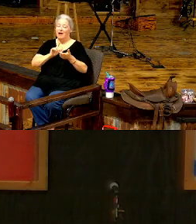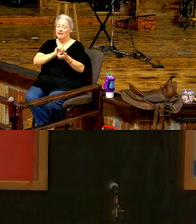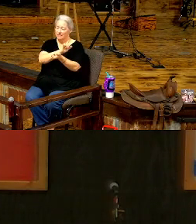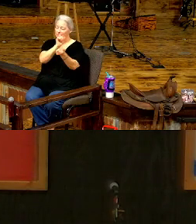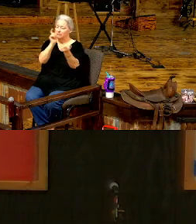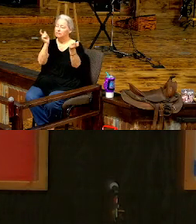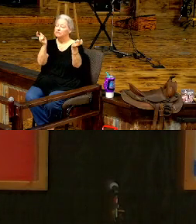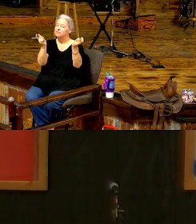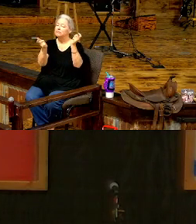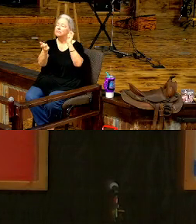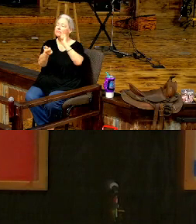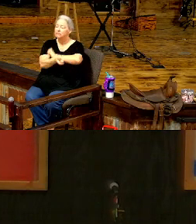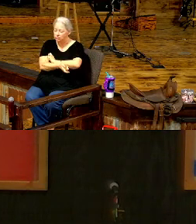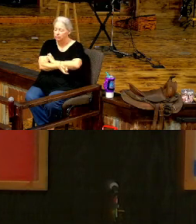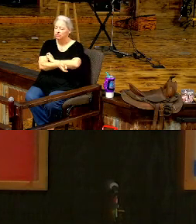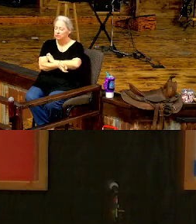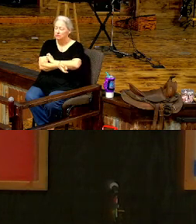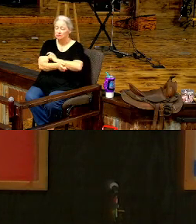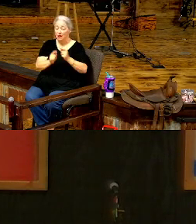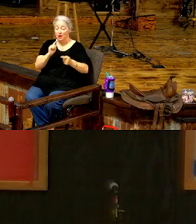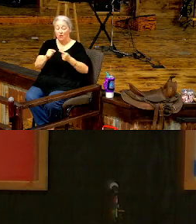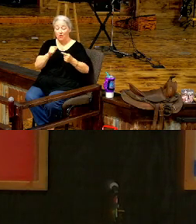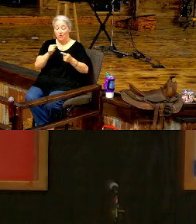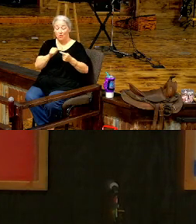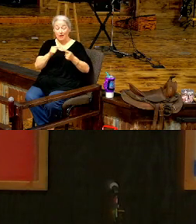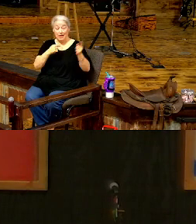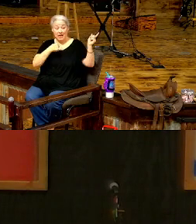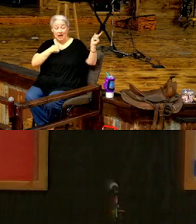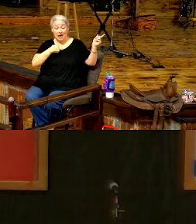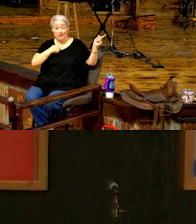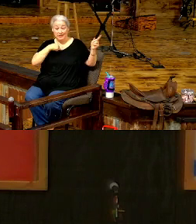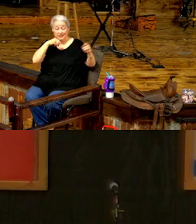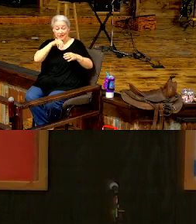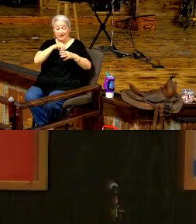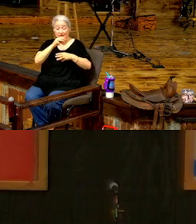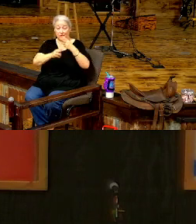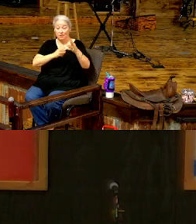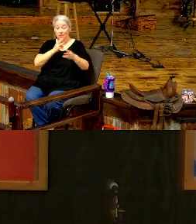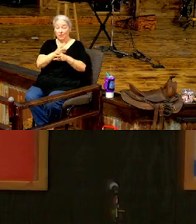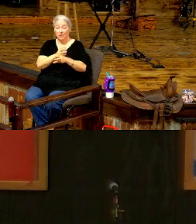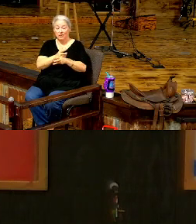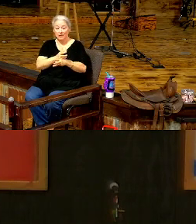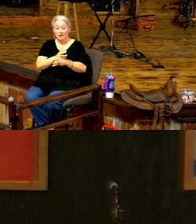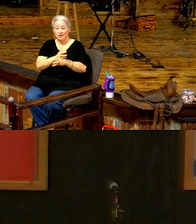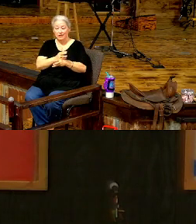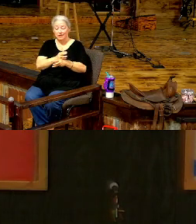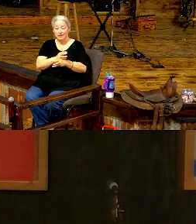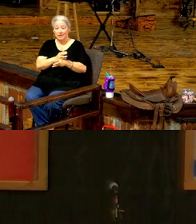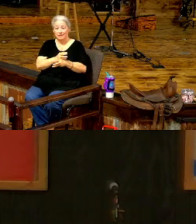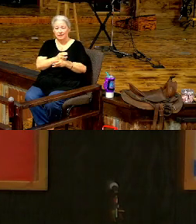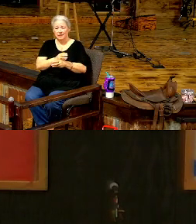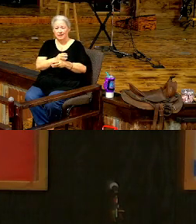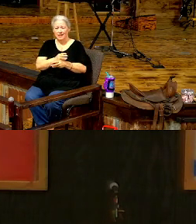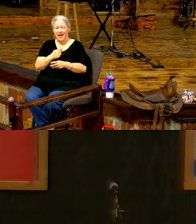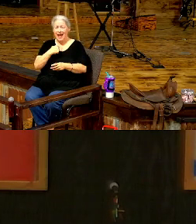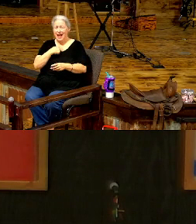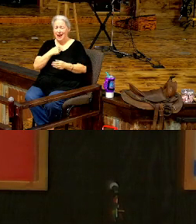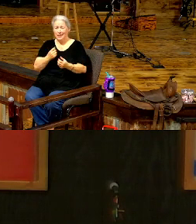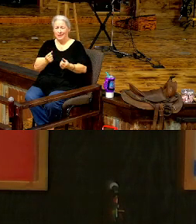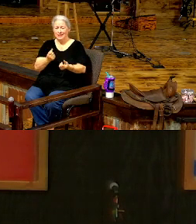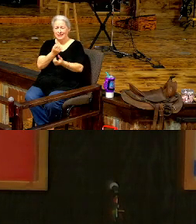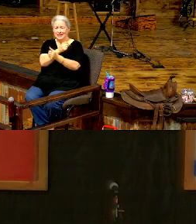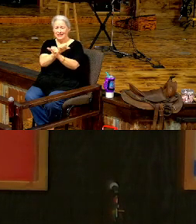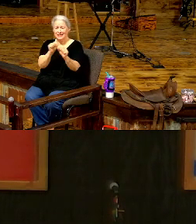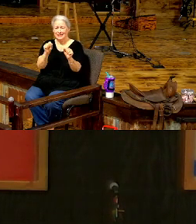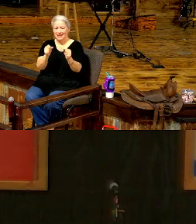Because I know that when I was in the world, and gosh, guys, I don't know how many years I'd been saved, before I stumbled across